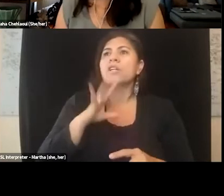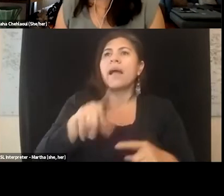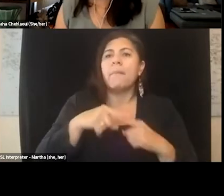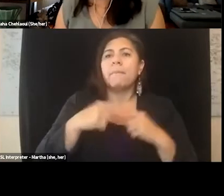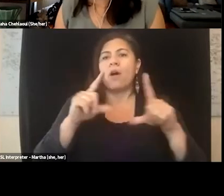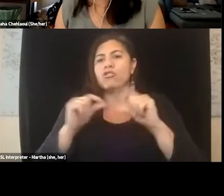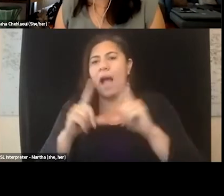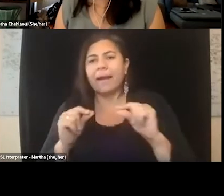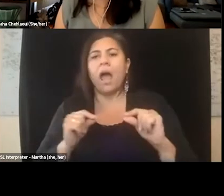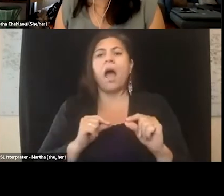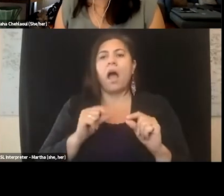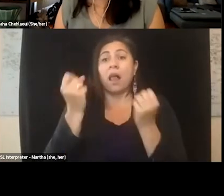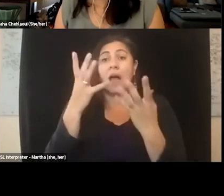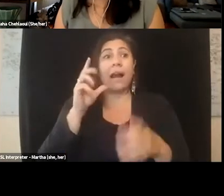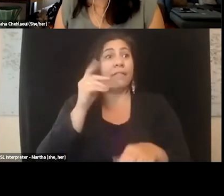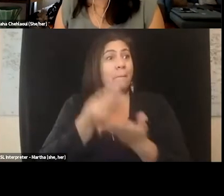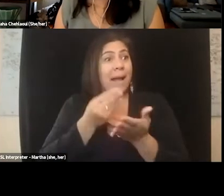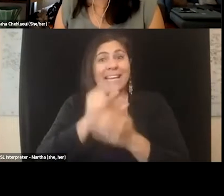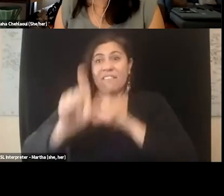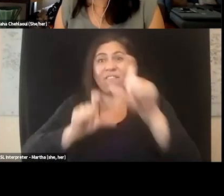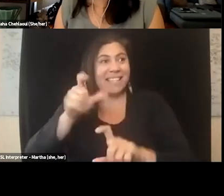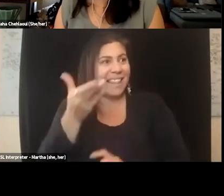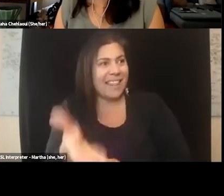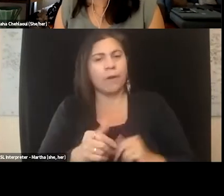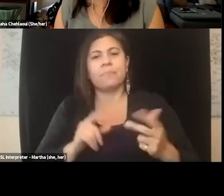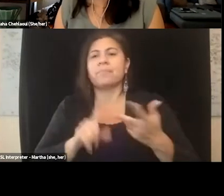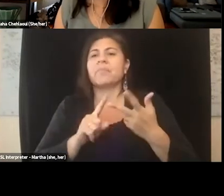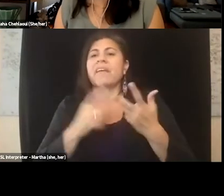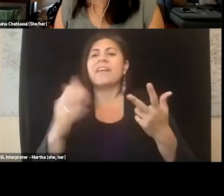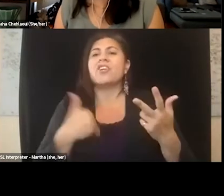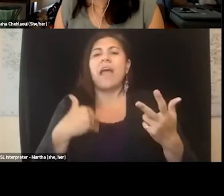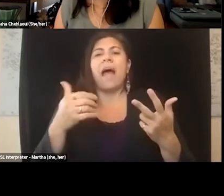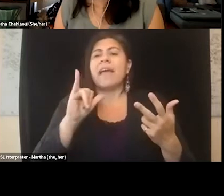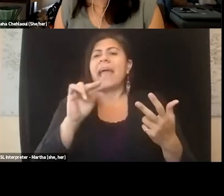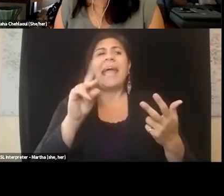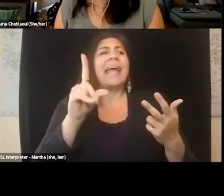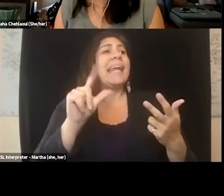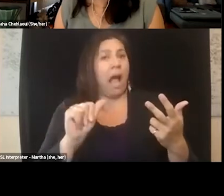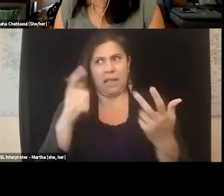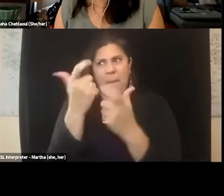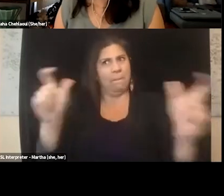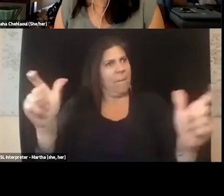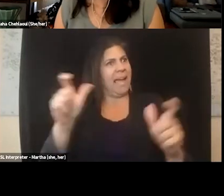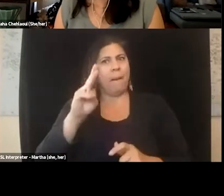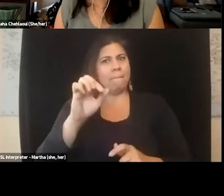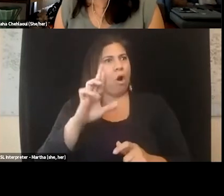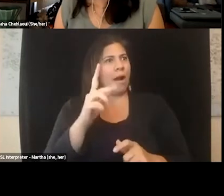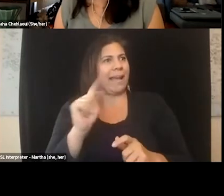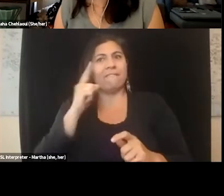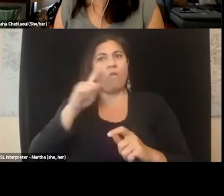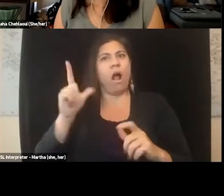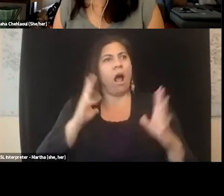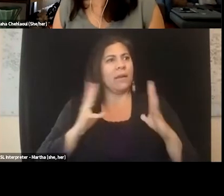is invested in this sector. There is something called India. It's a huge market for Hollywood.